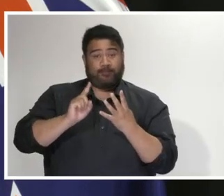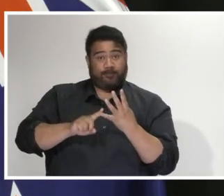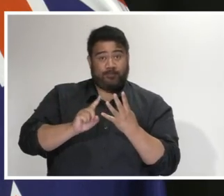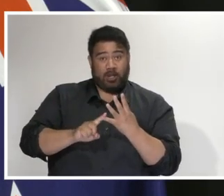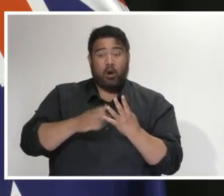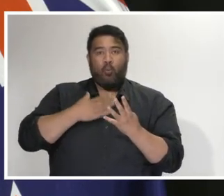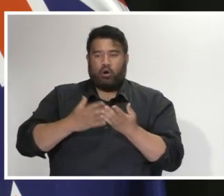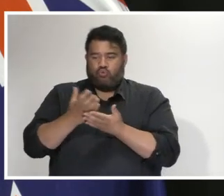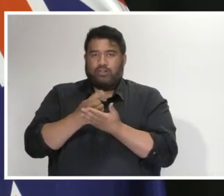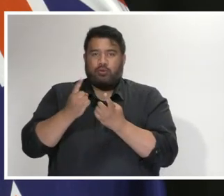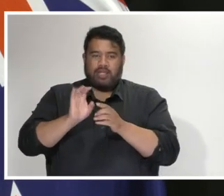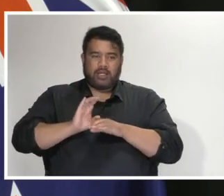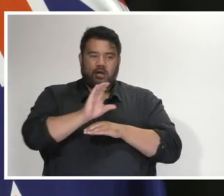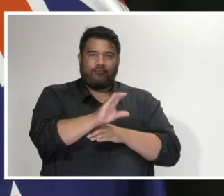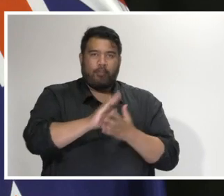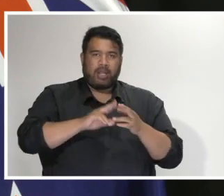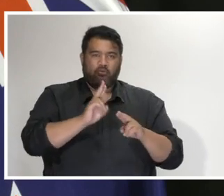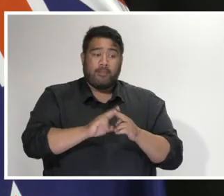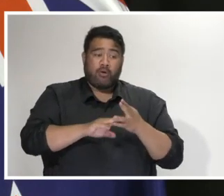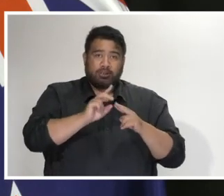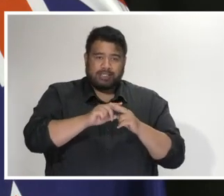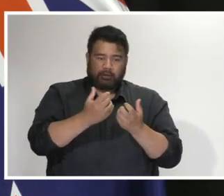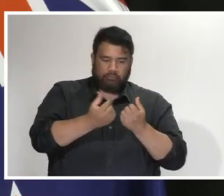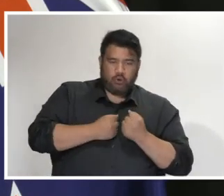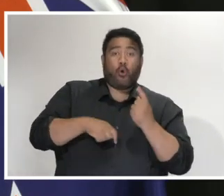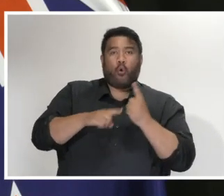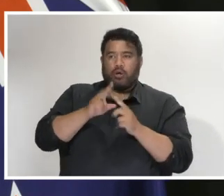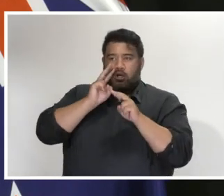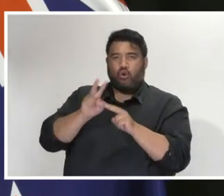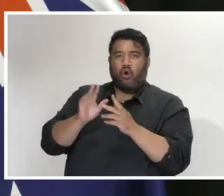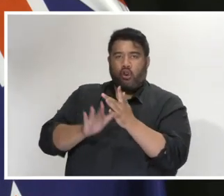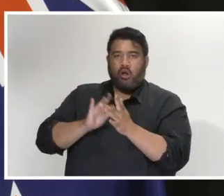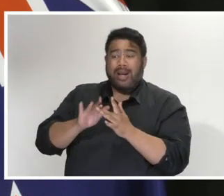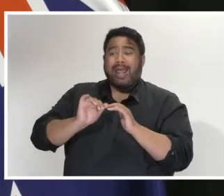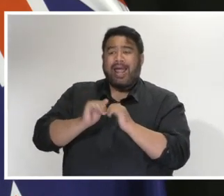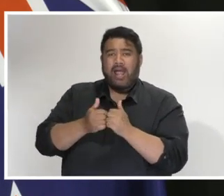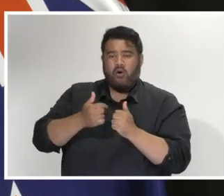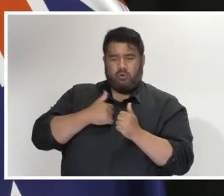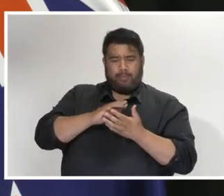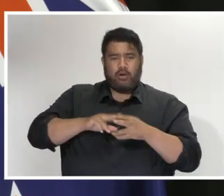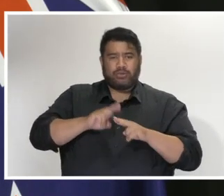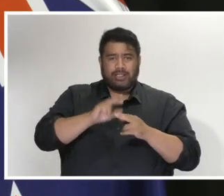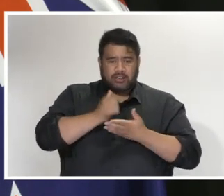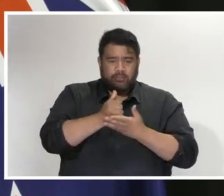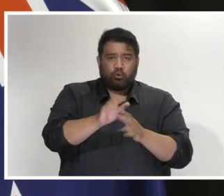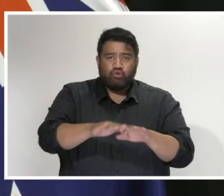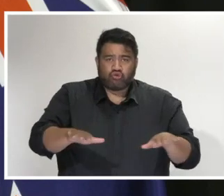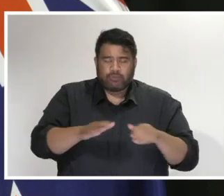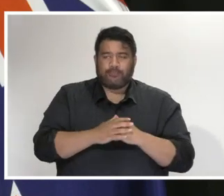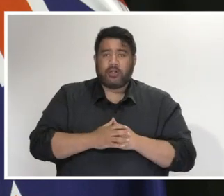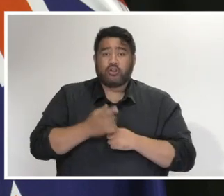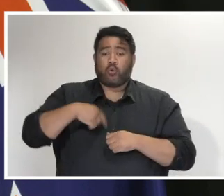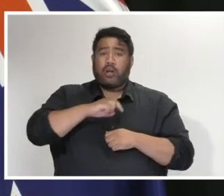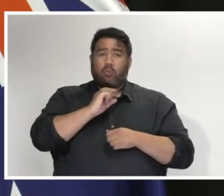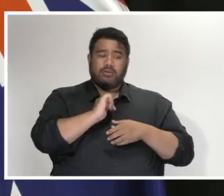parents, particularly online, but also connecting them up with learning support, additional learning support resource